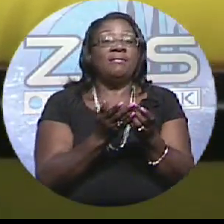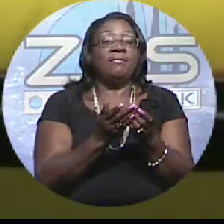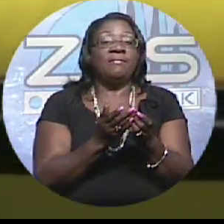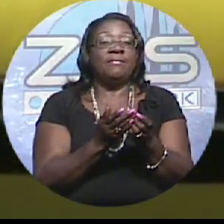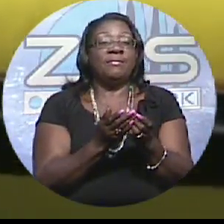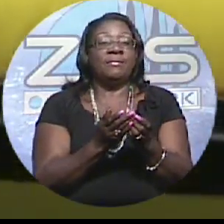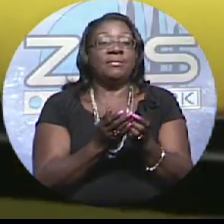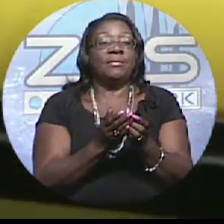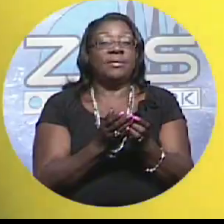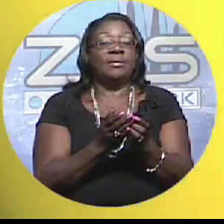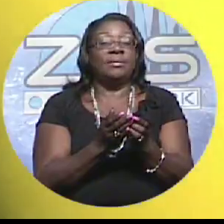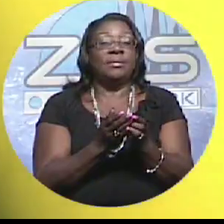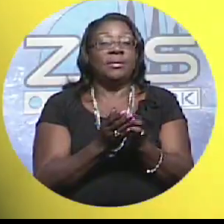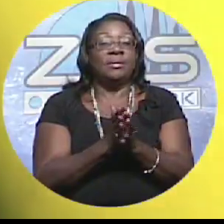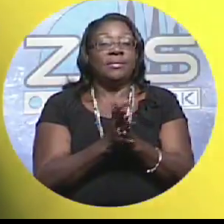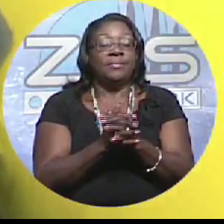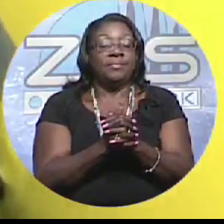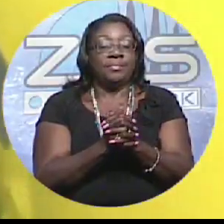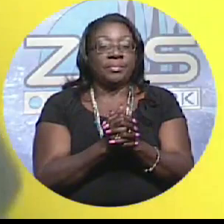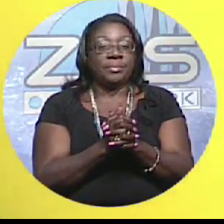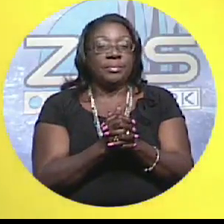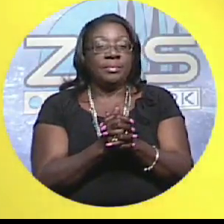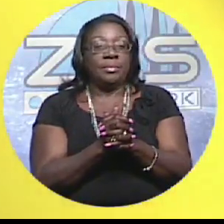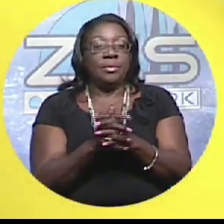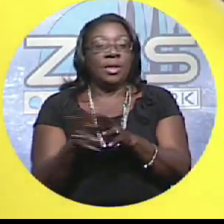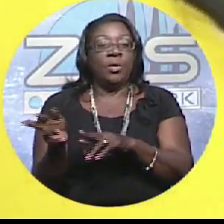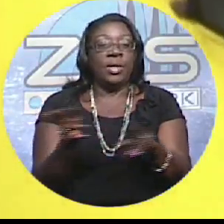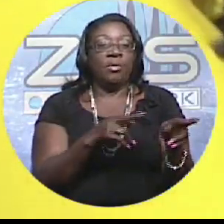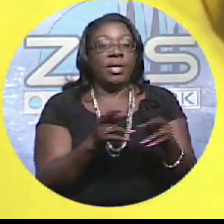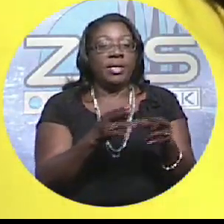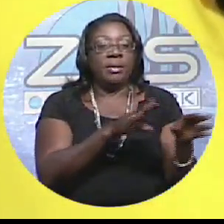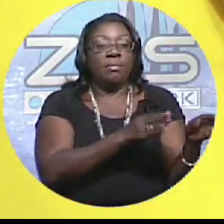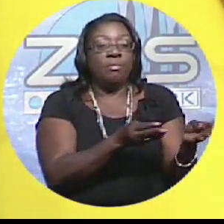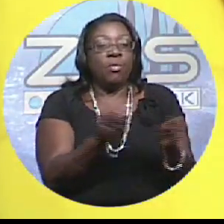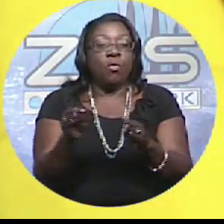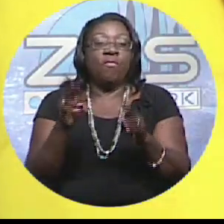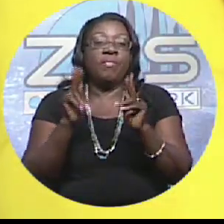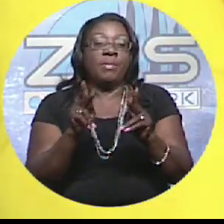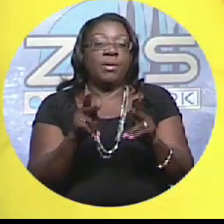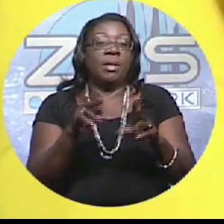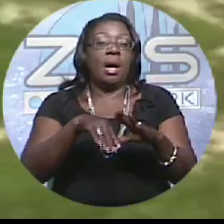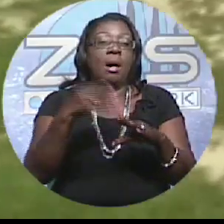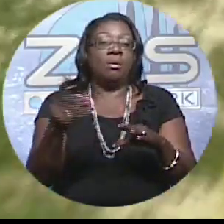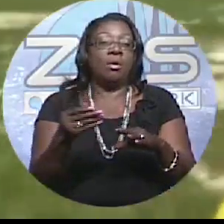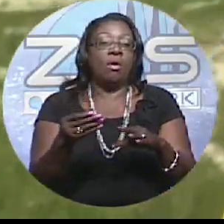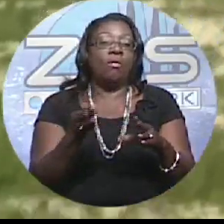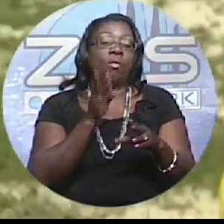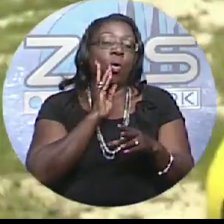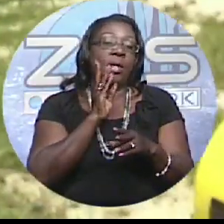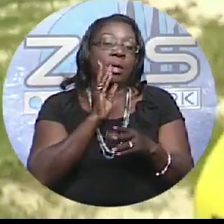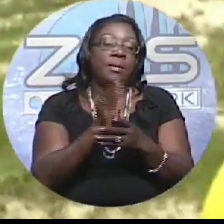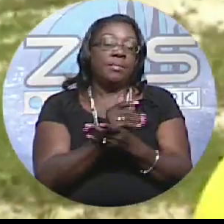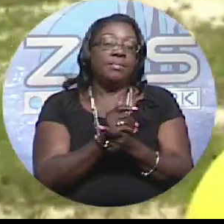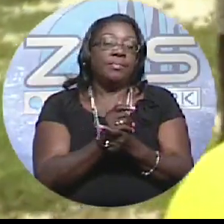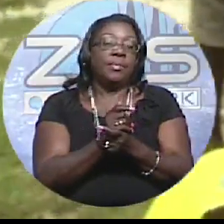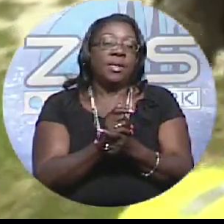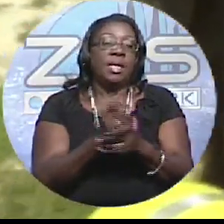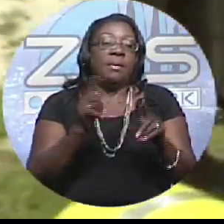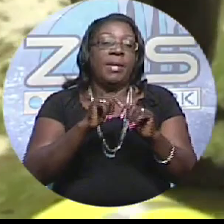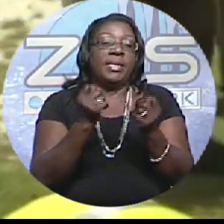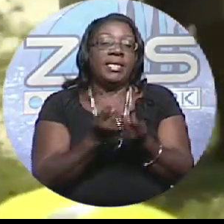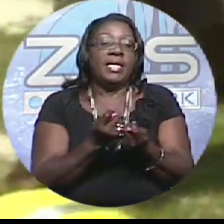run into some shallow water where the engine can't take us. We'll be able to use the paddle and stuff like that. And my team consists